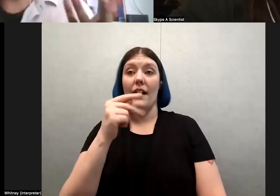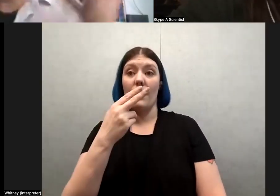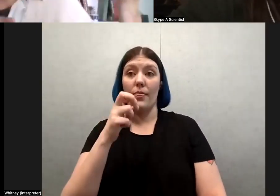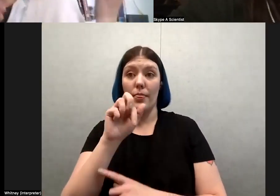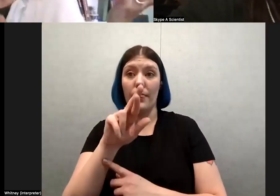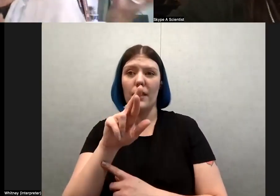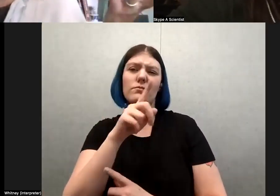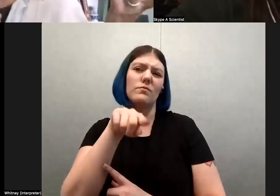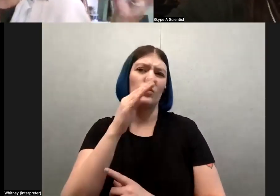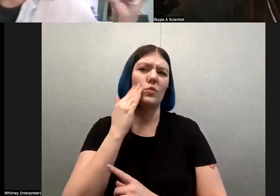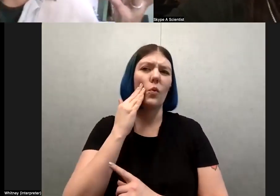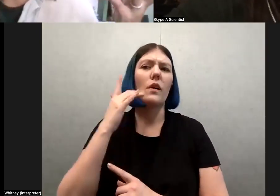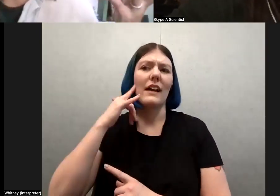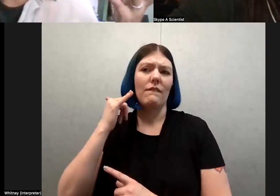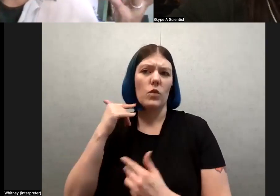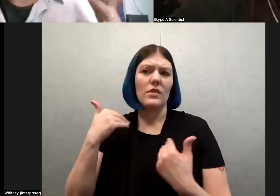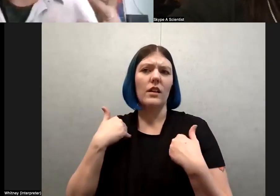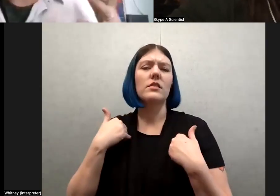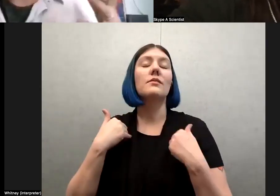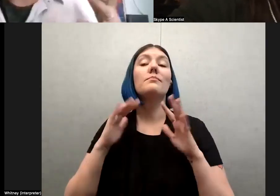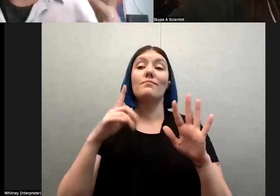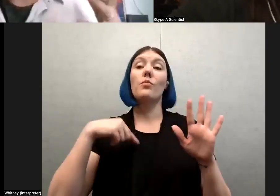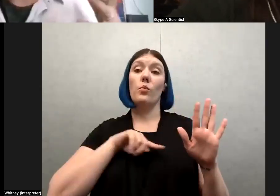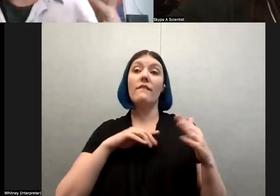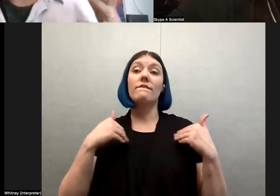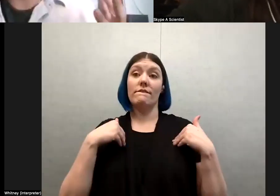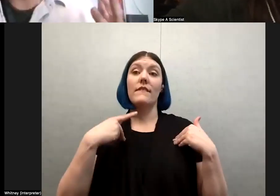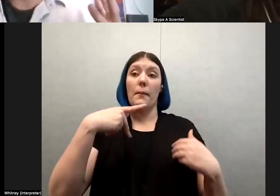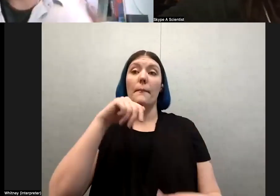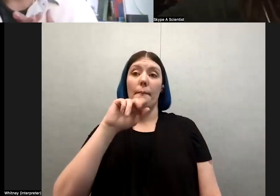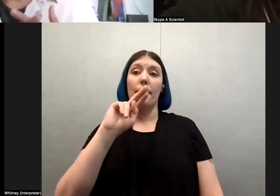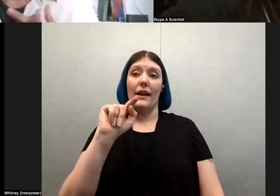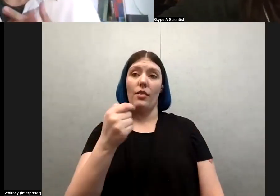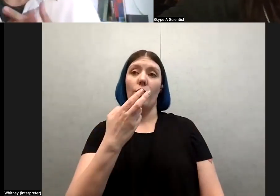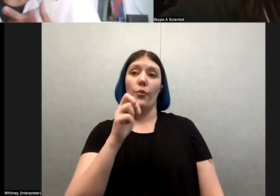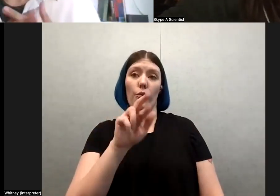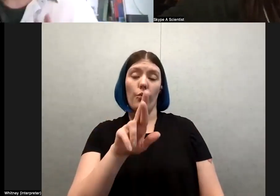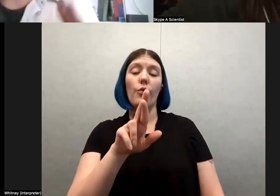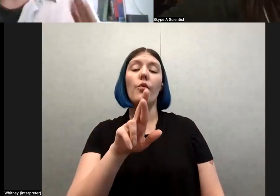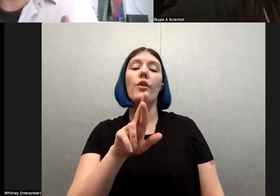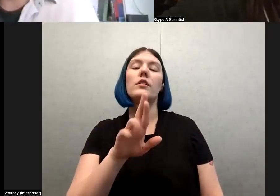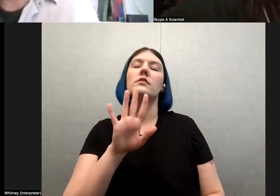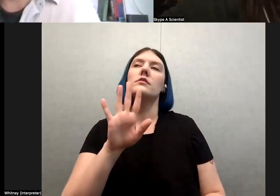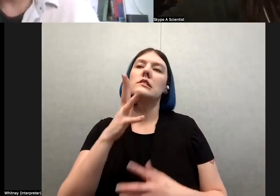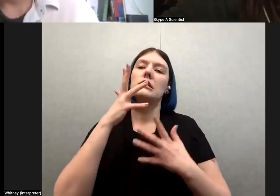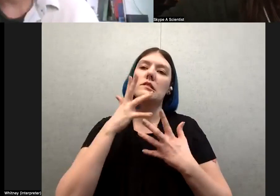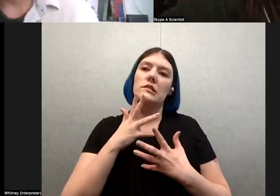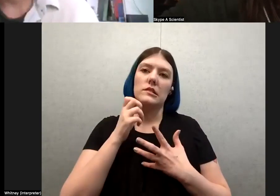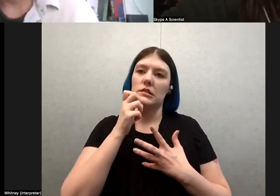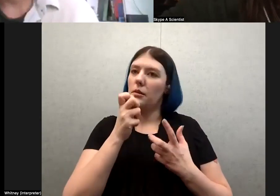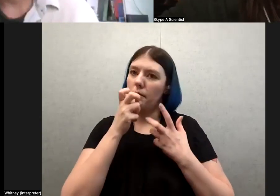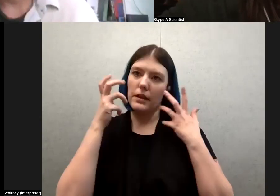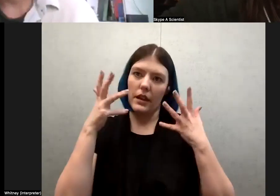about panthers in California, but we also have them here in the Everglades. Now, unfortunately, there aren't very many of them.